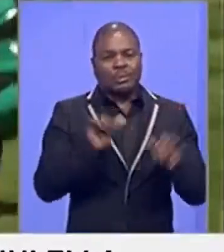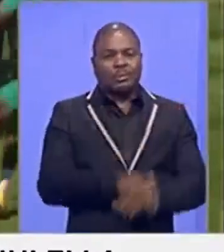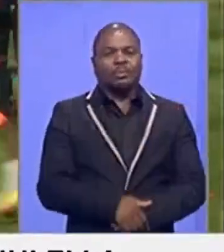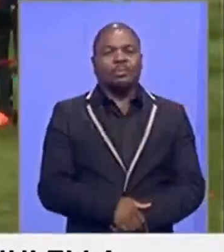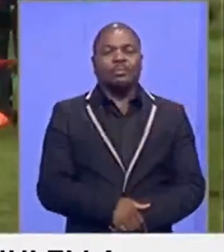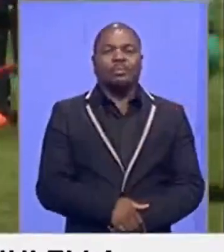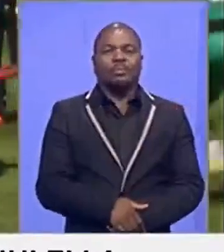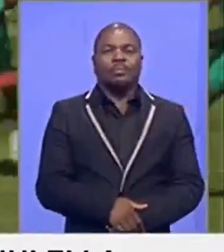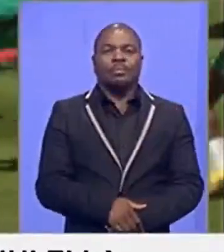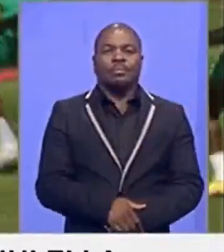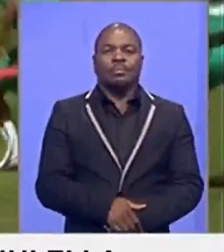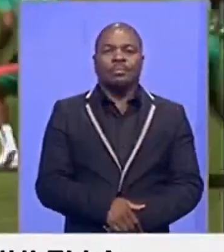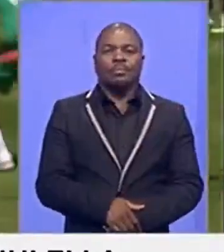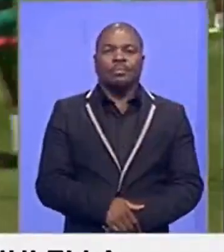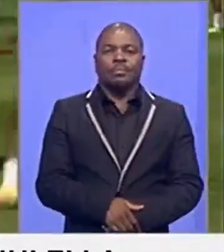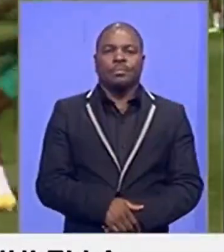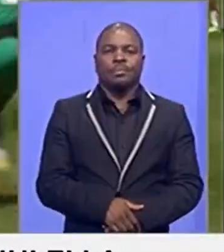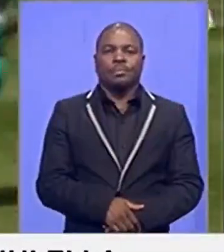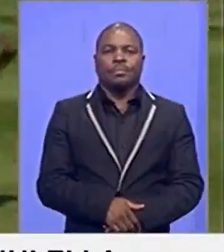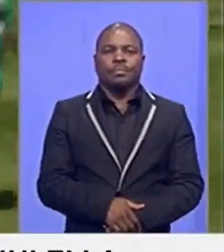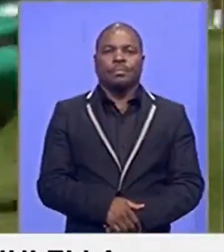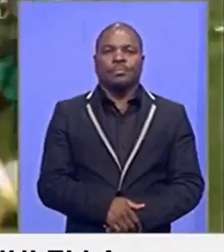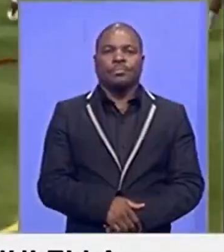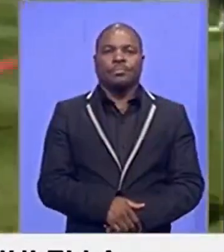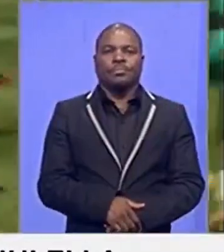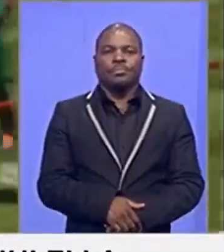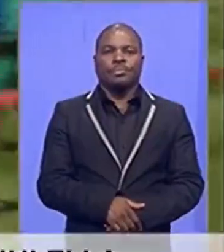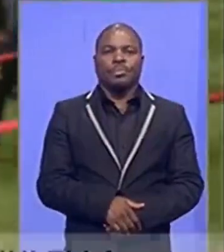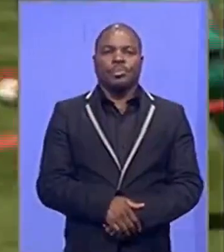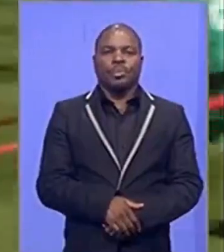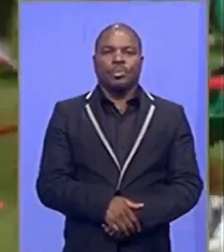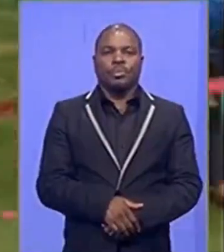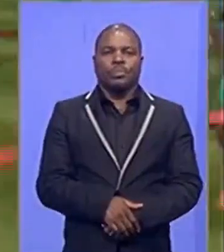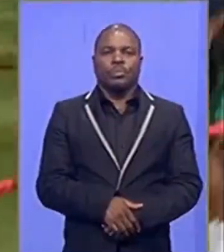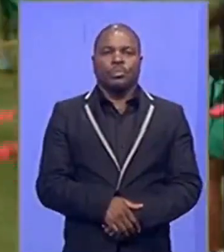Pero ka Sefiso Ramara wa ditaba tša SABC ke le ka Kempton Park.